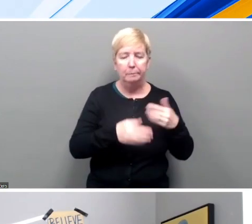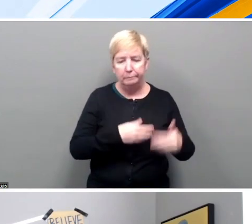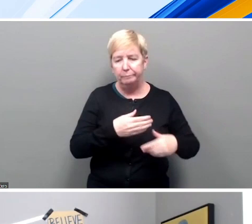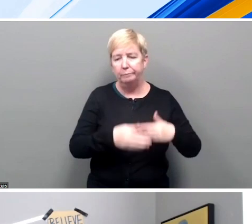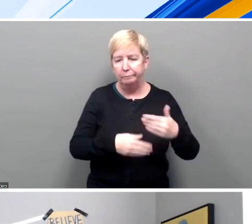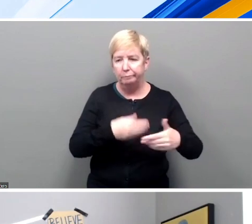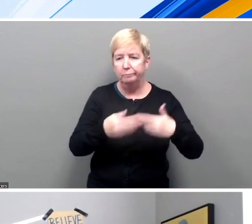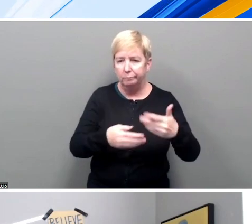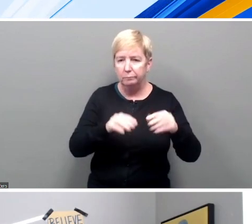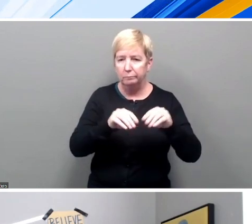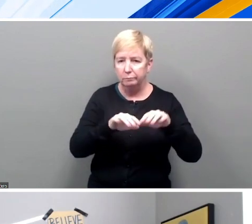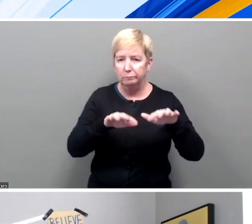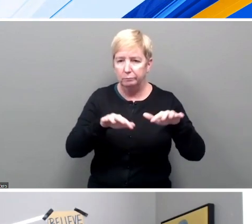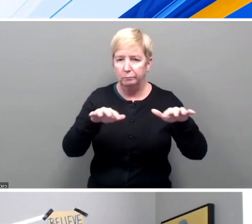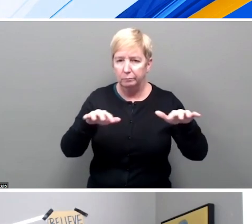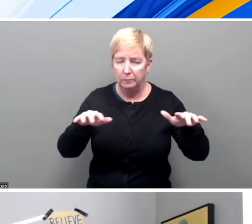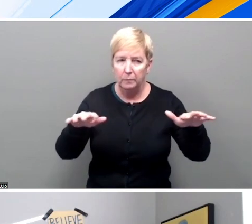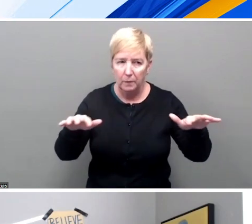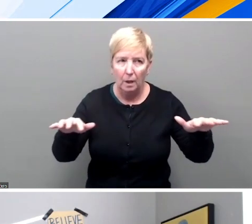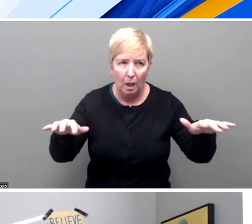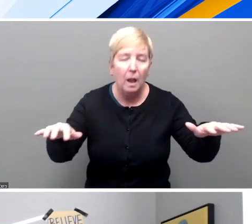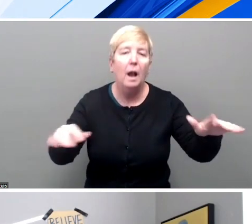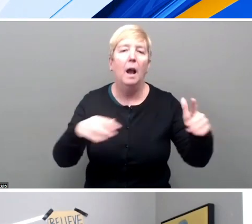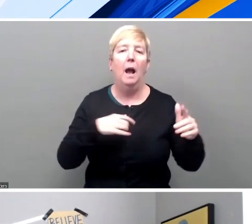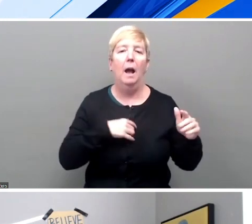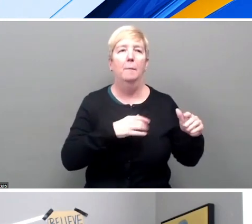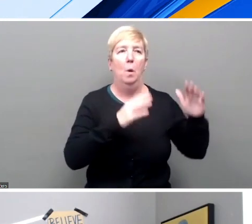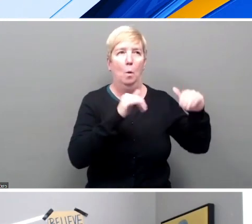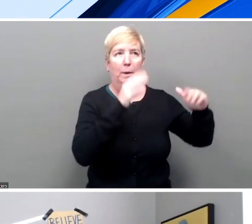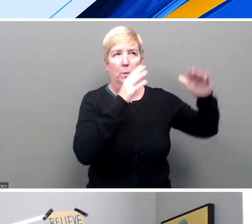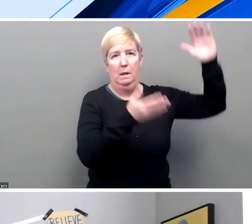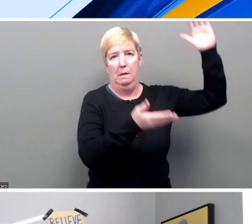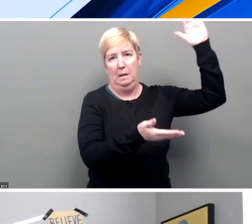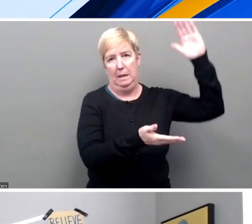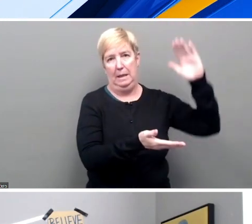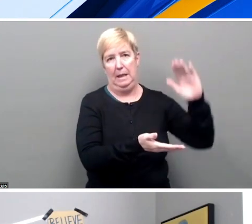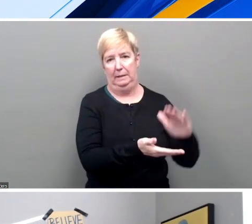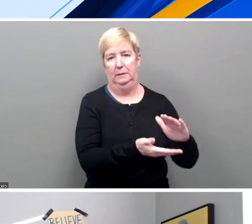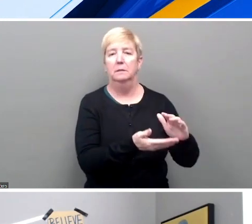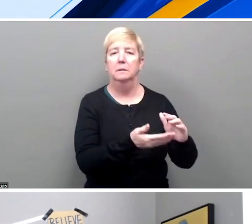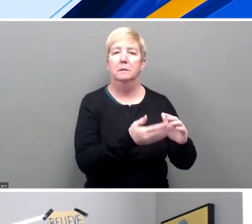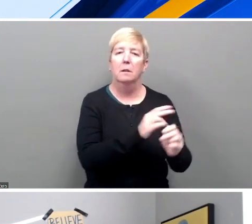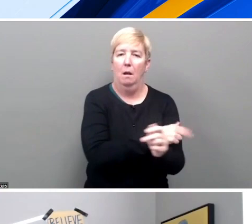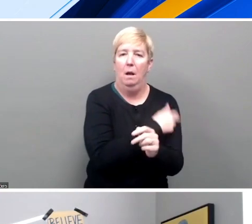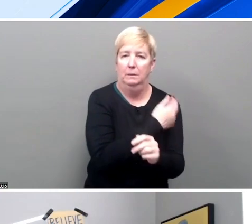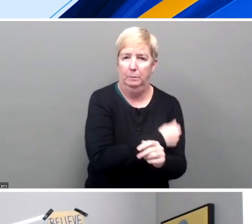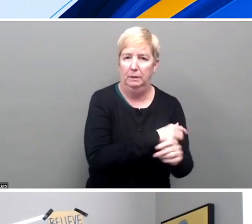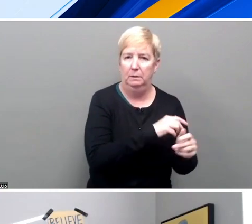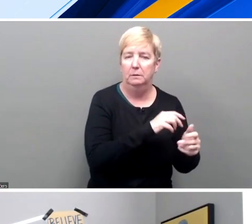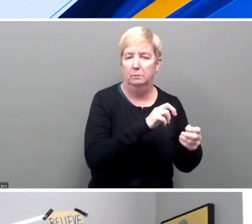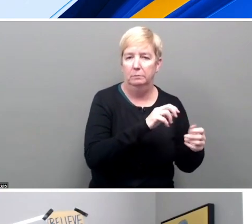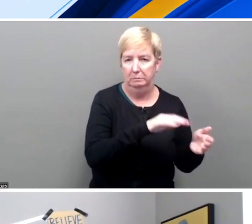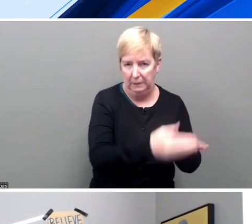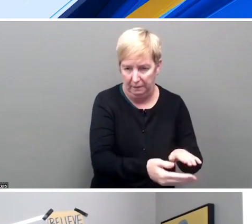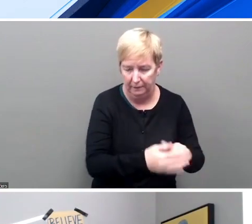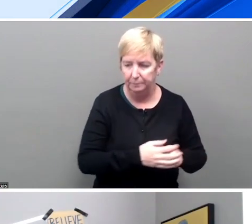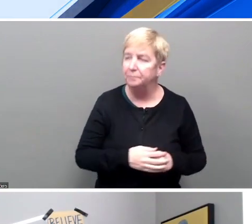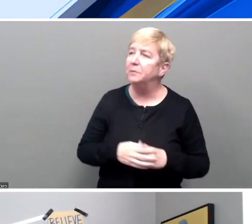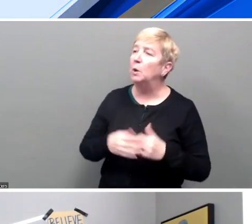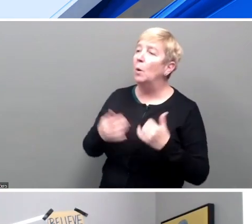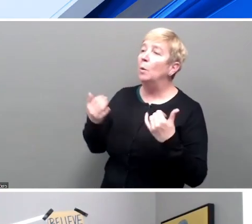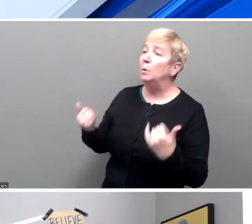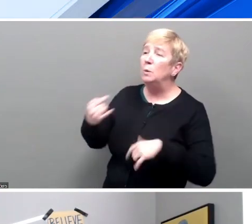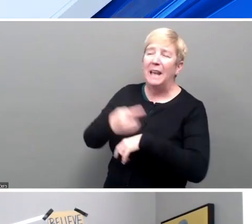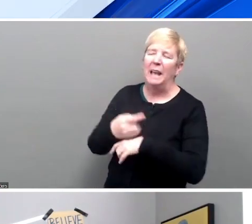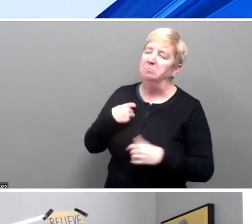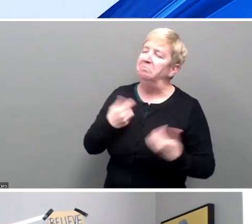spreads out a little bit or dies down a little bit, that'll take the pressure off the hospital. So I don't think we know exactly yet. I was asked